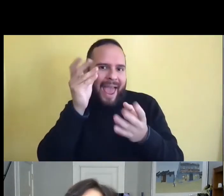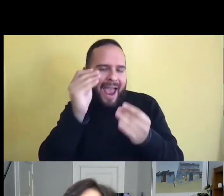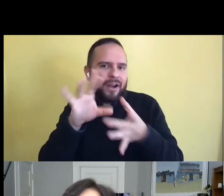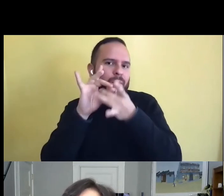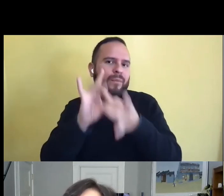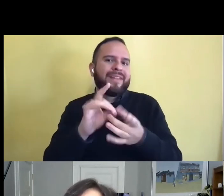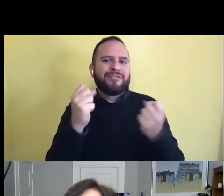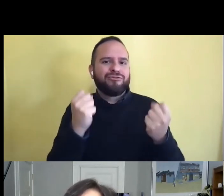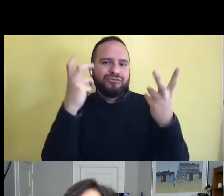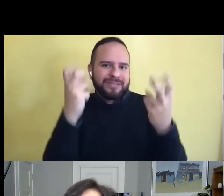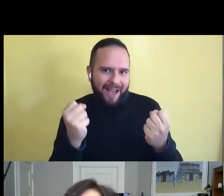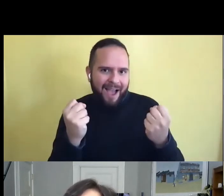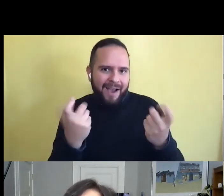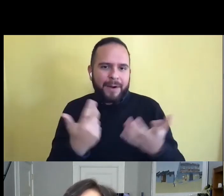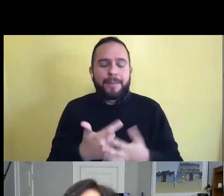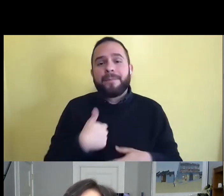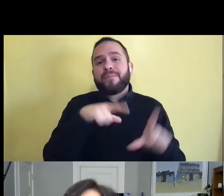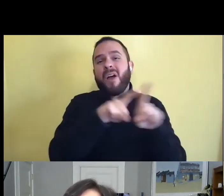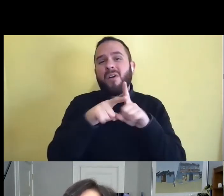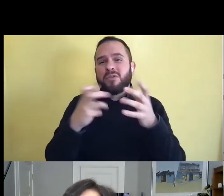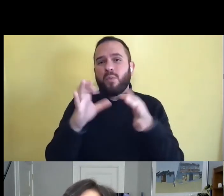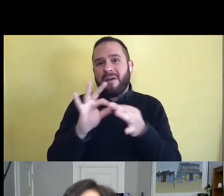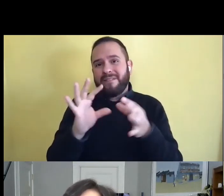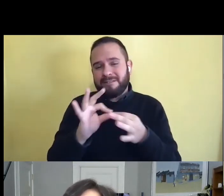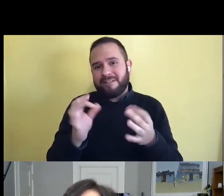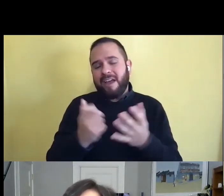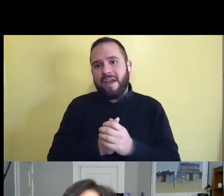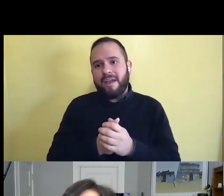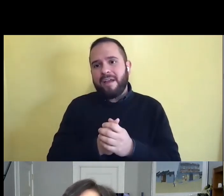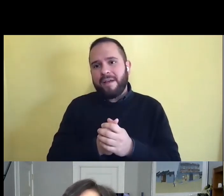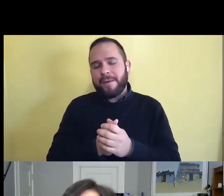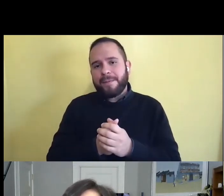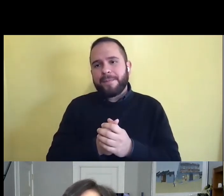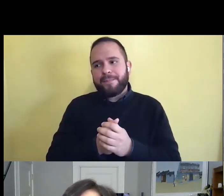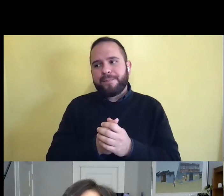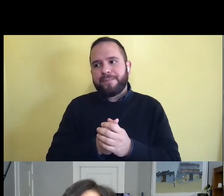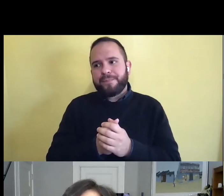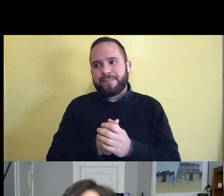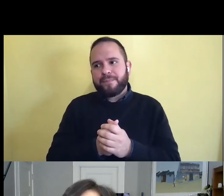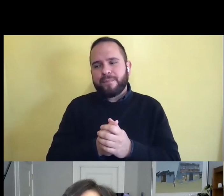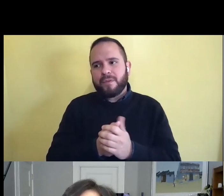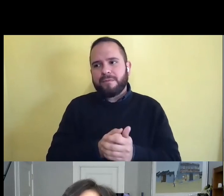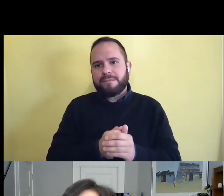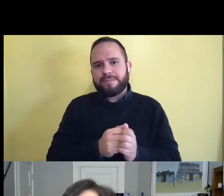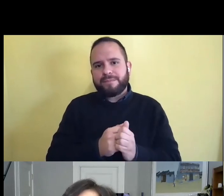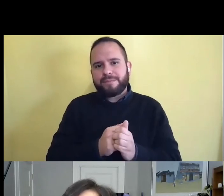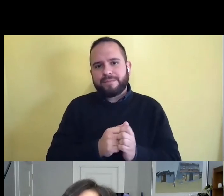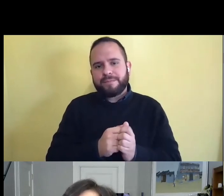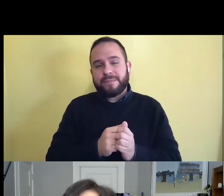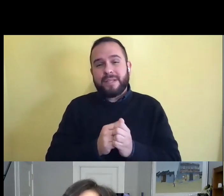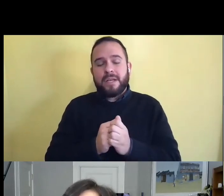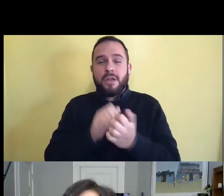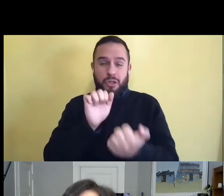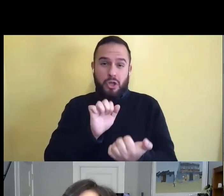language. And I'll also say that certainly the approach is not to replace sign